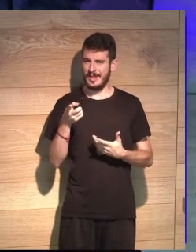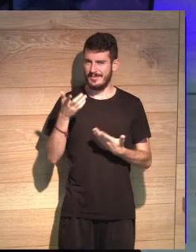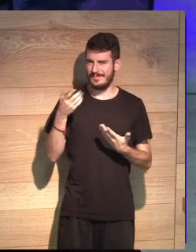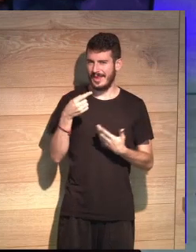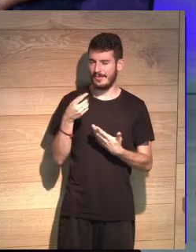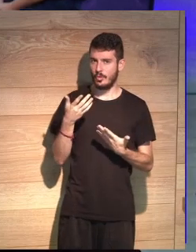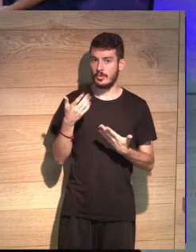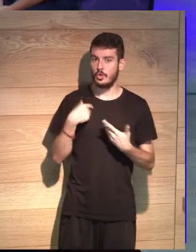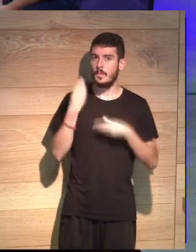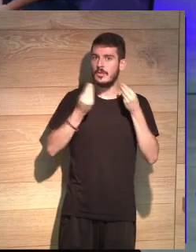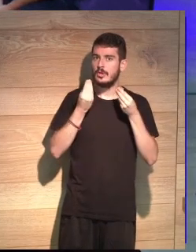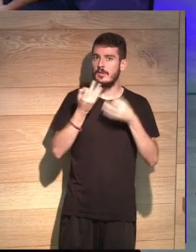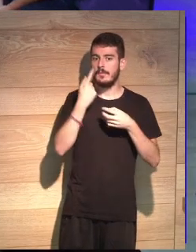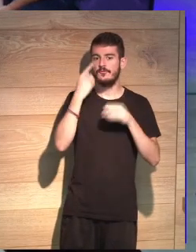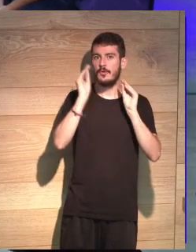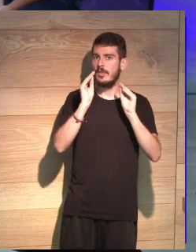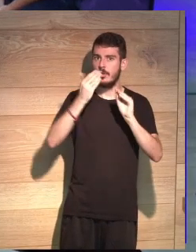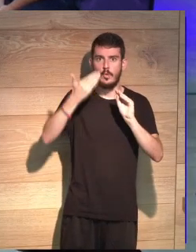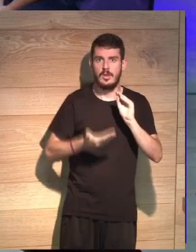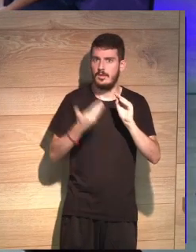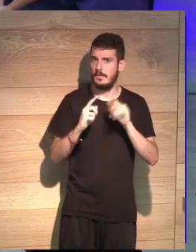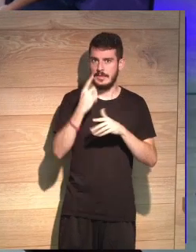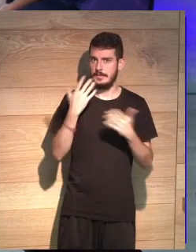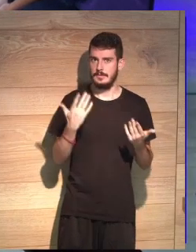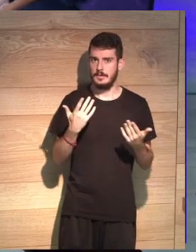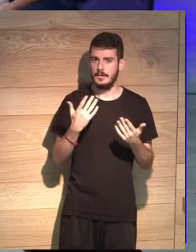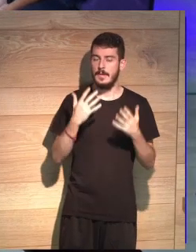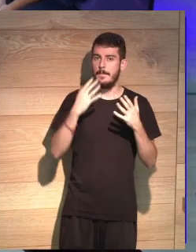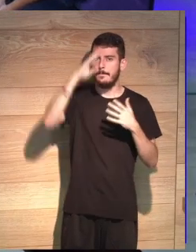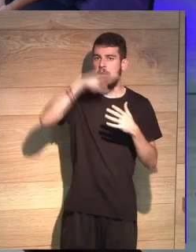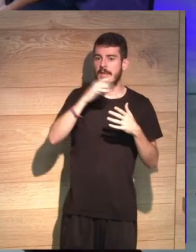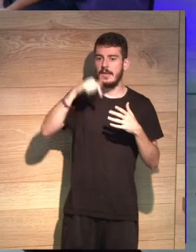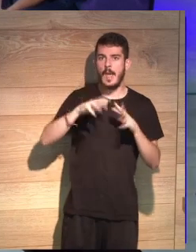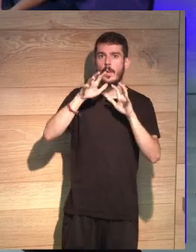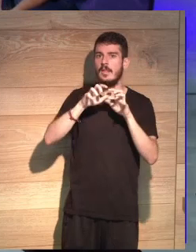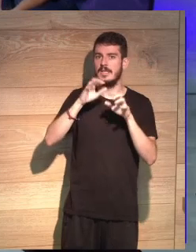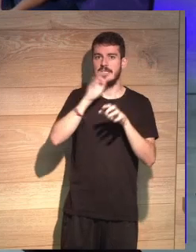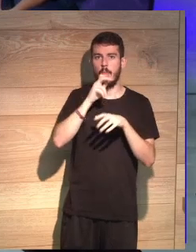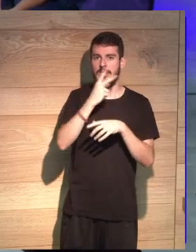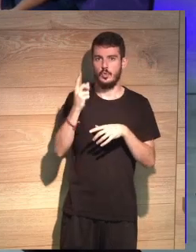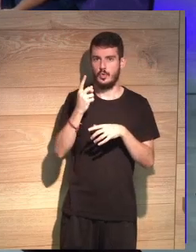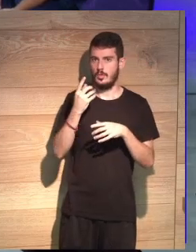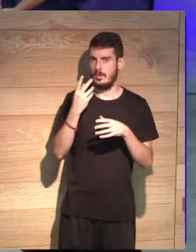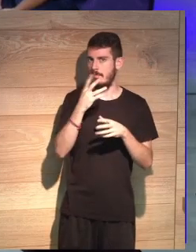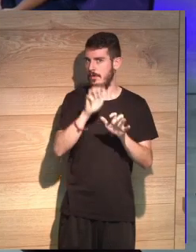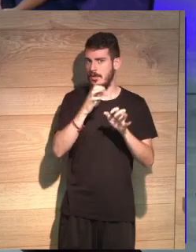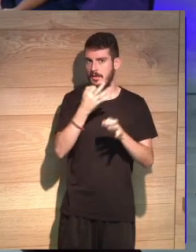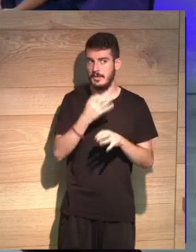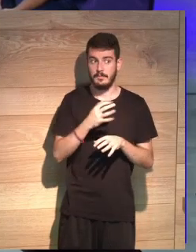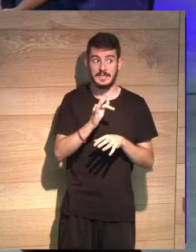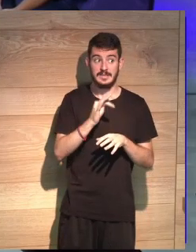your children, probably wouldn't like it. I think this should actually be the first training to